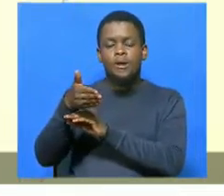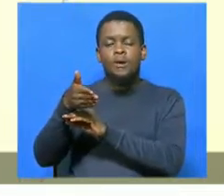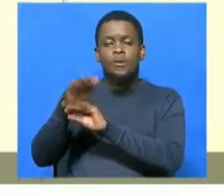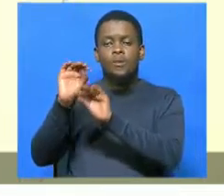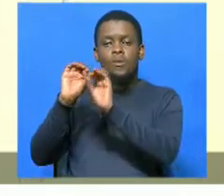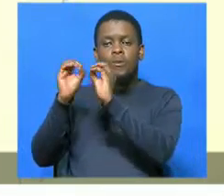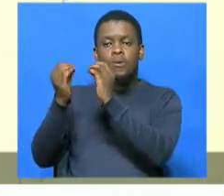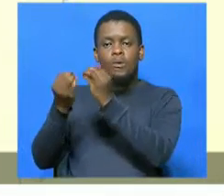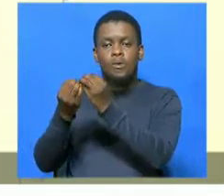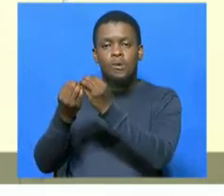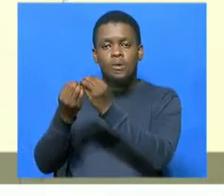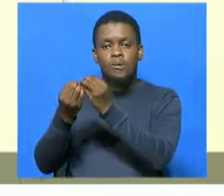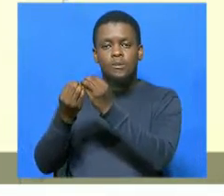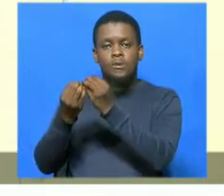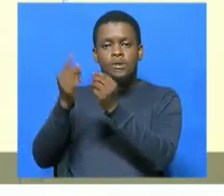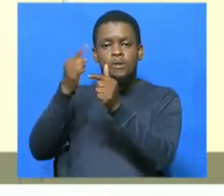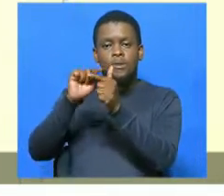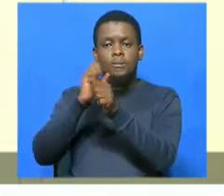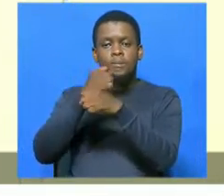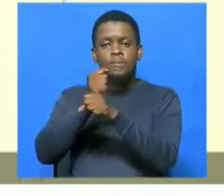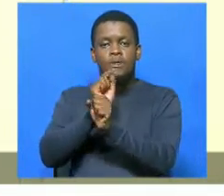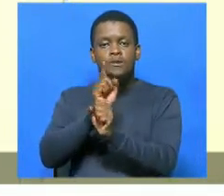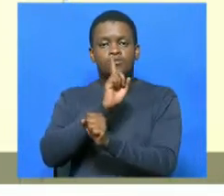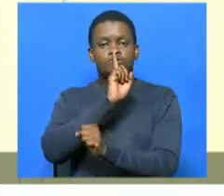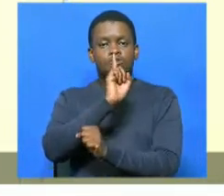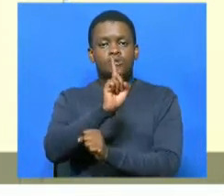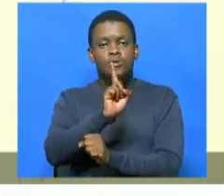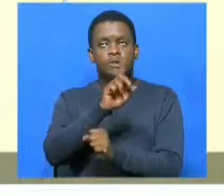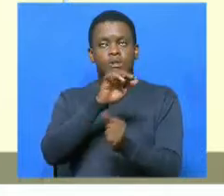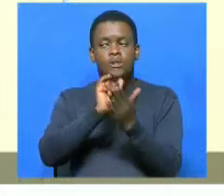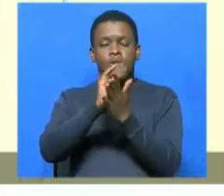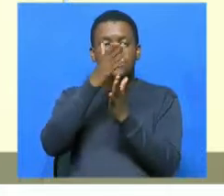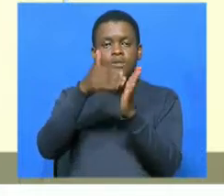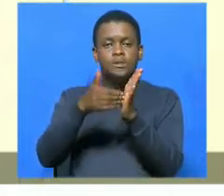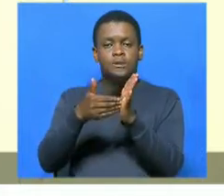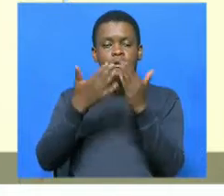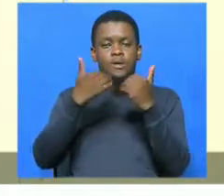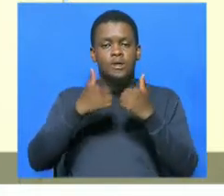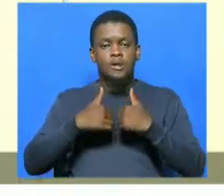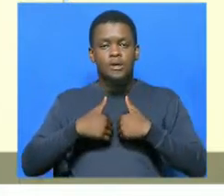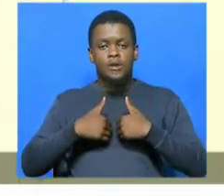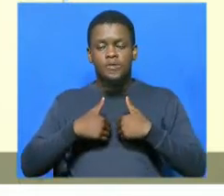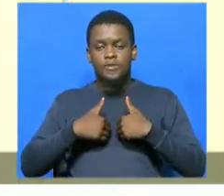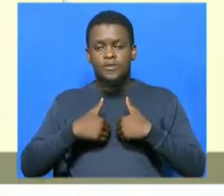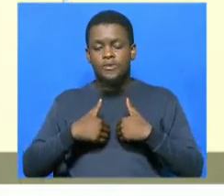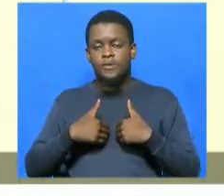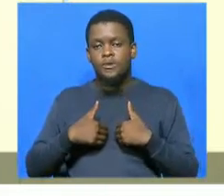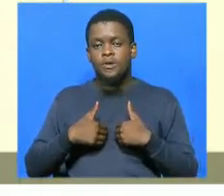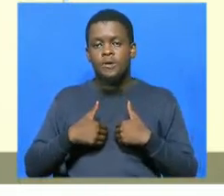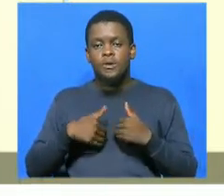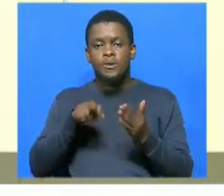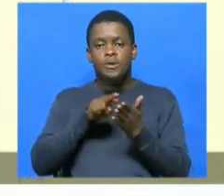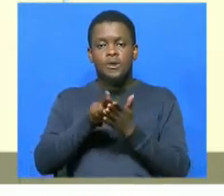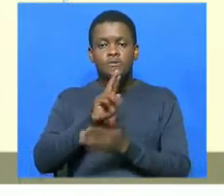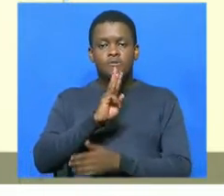stakeholders in ensuring access to potable